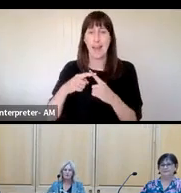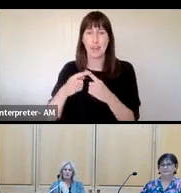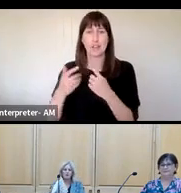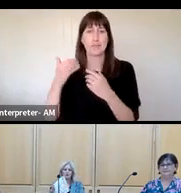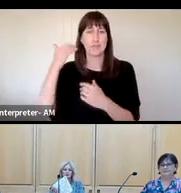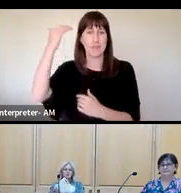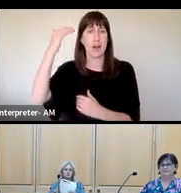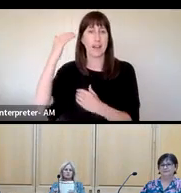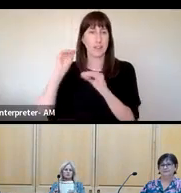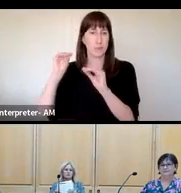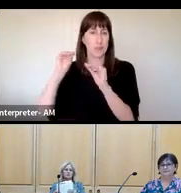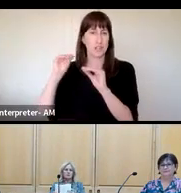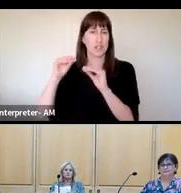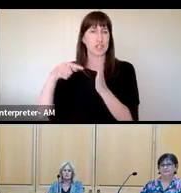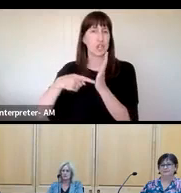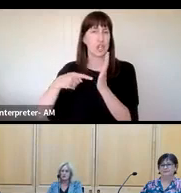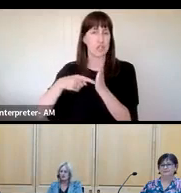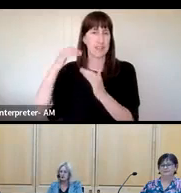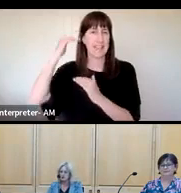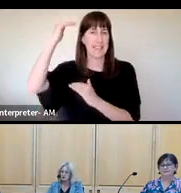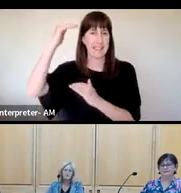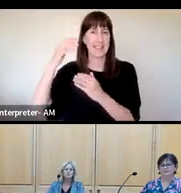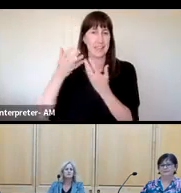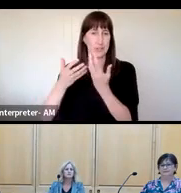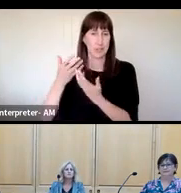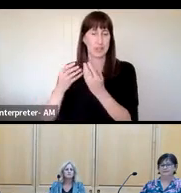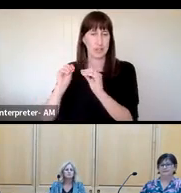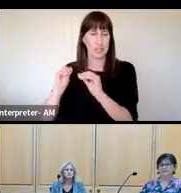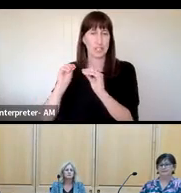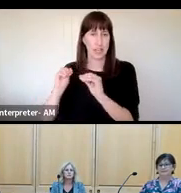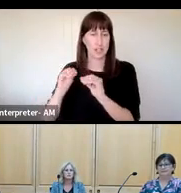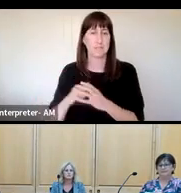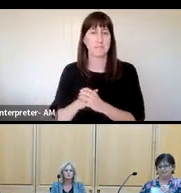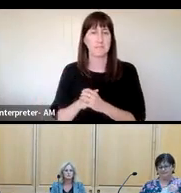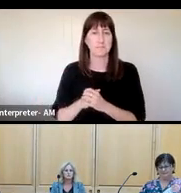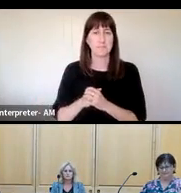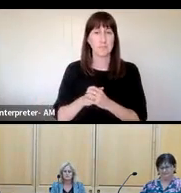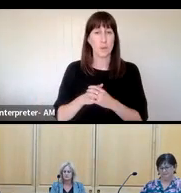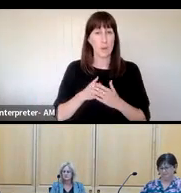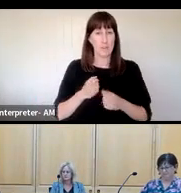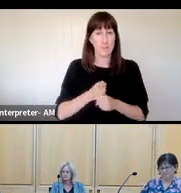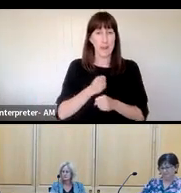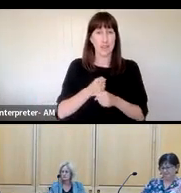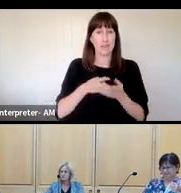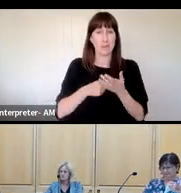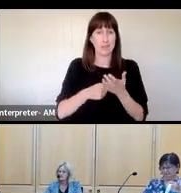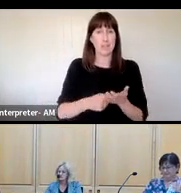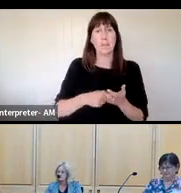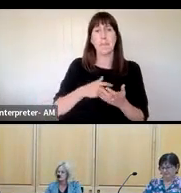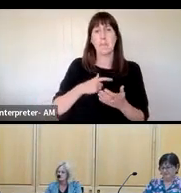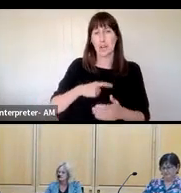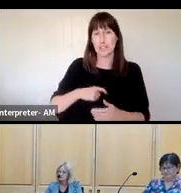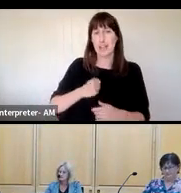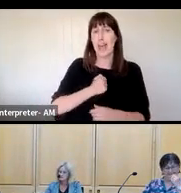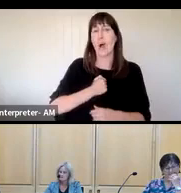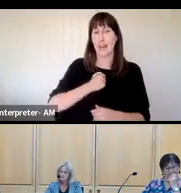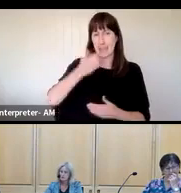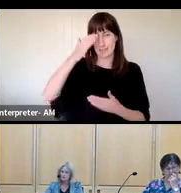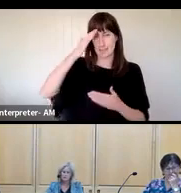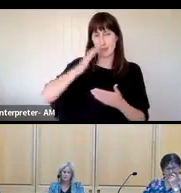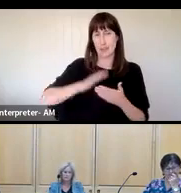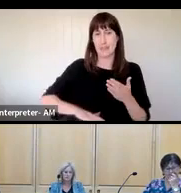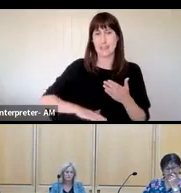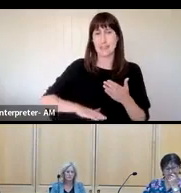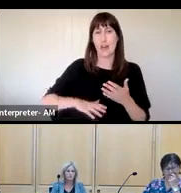system. We have also made recommendations based on our experience as an operator of the